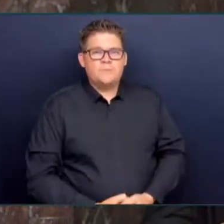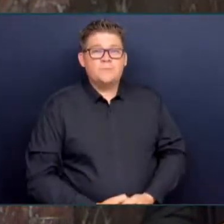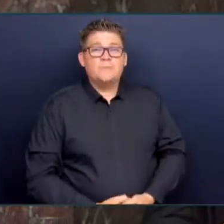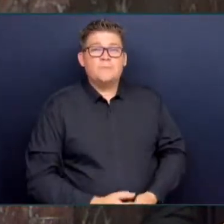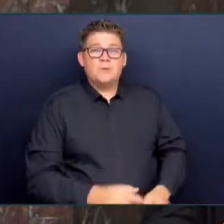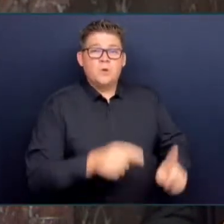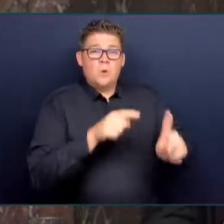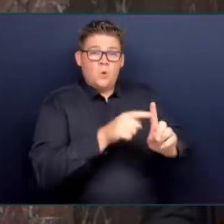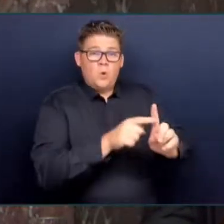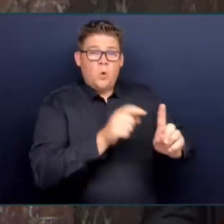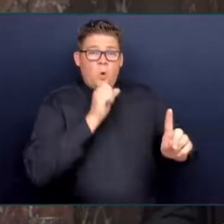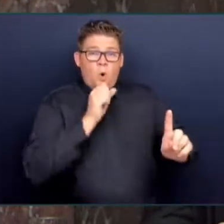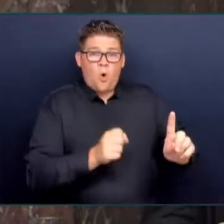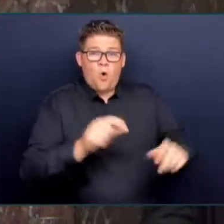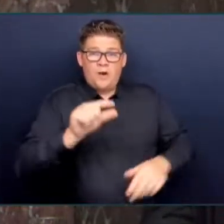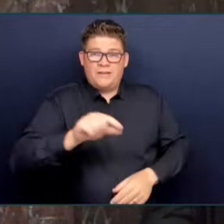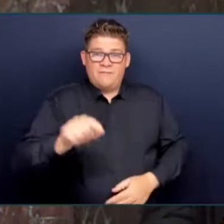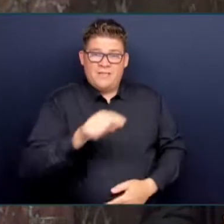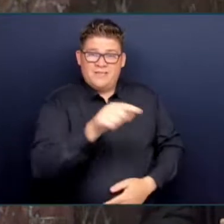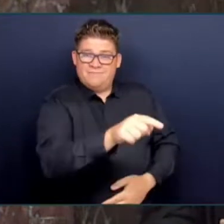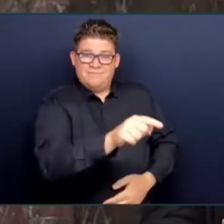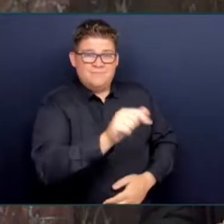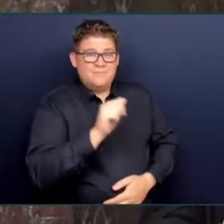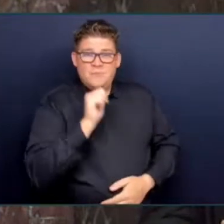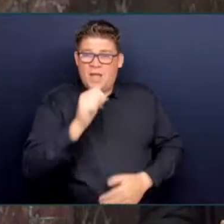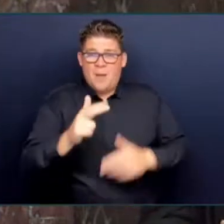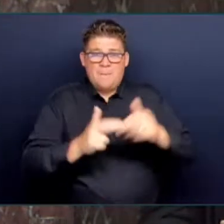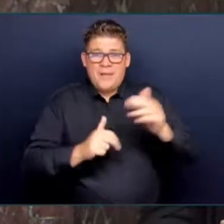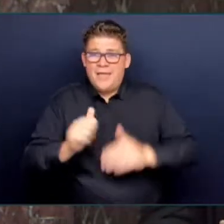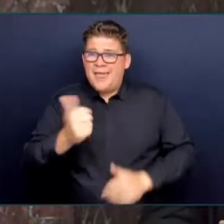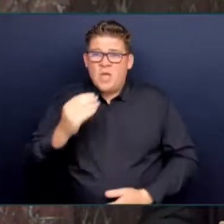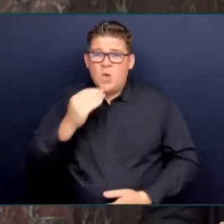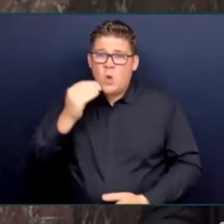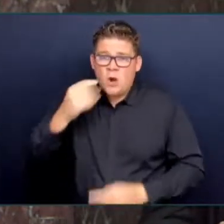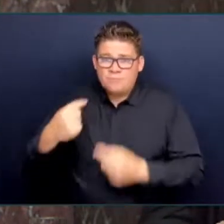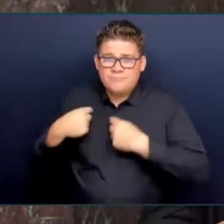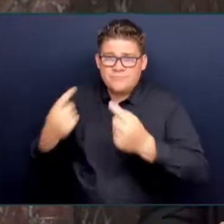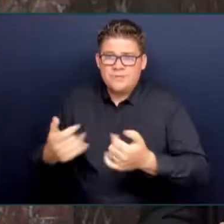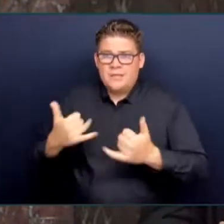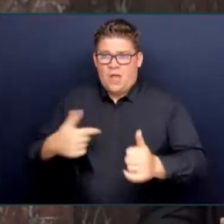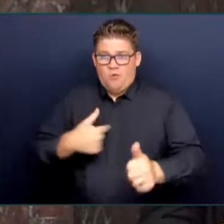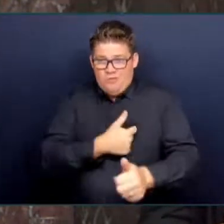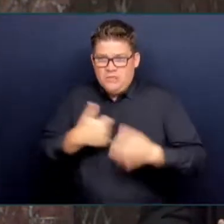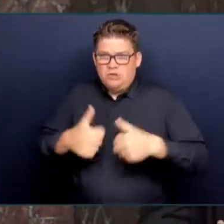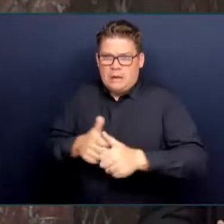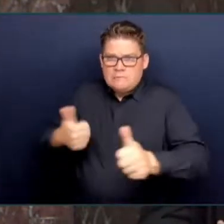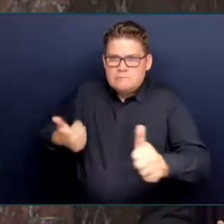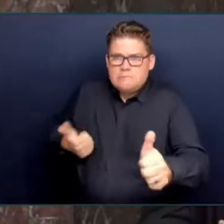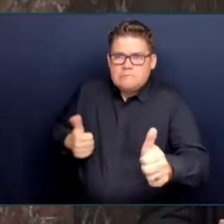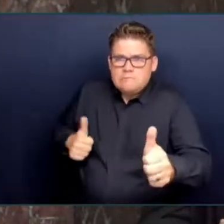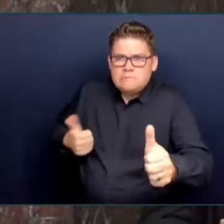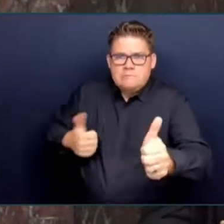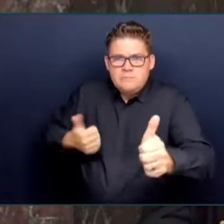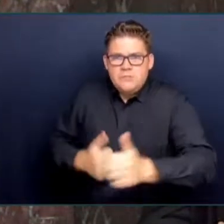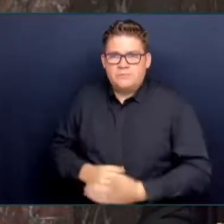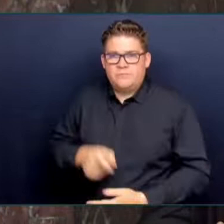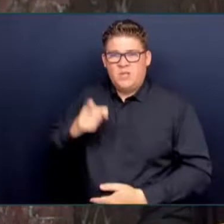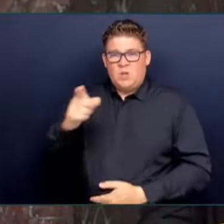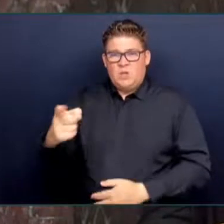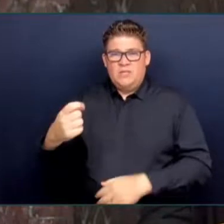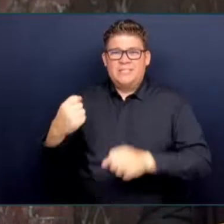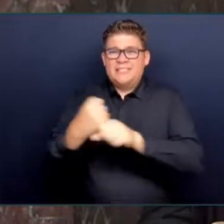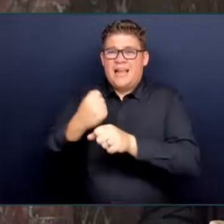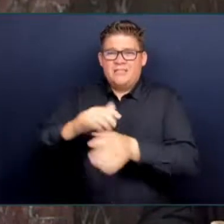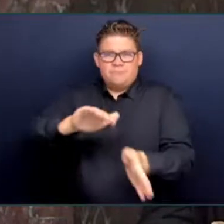you an example. Mr. Speaker, not according to provincial figures, but according to the CMHC, more than twice the number of homes